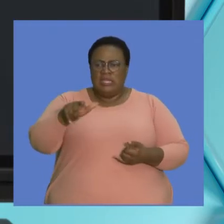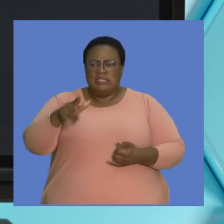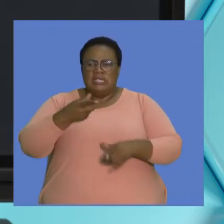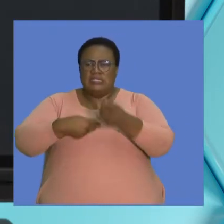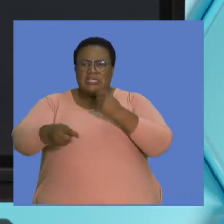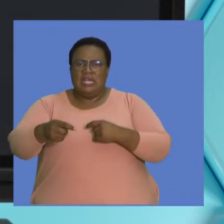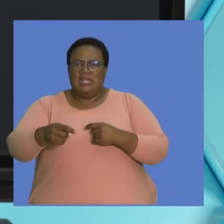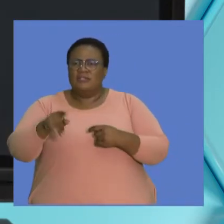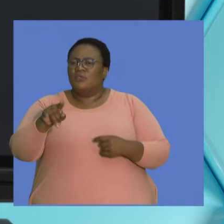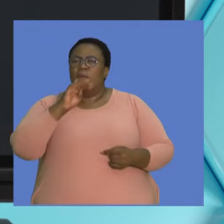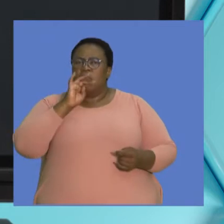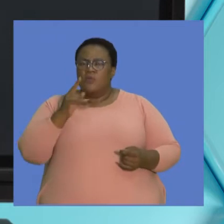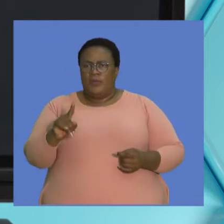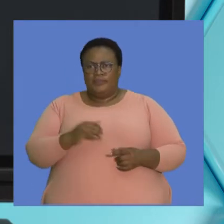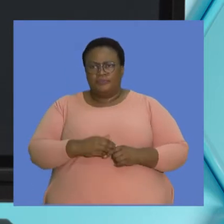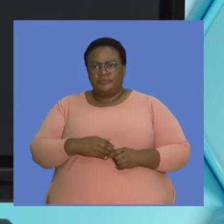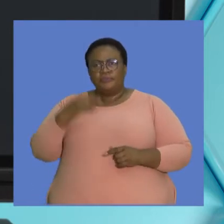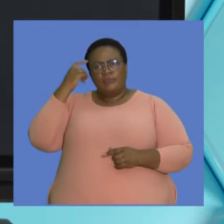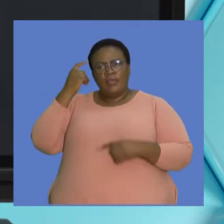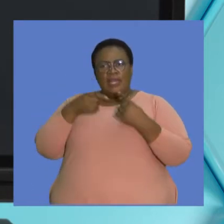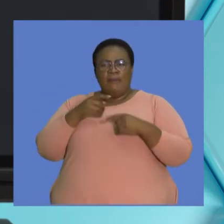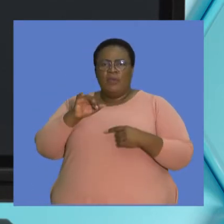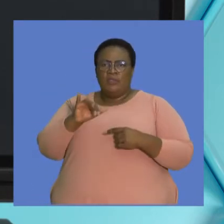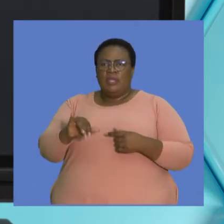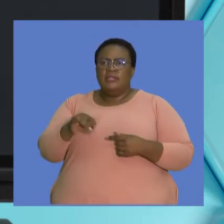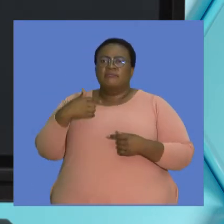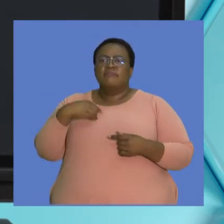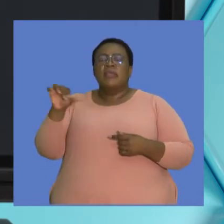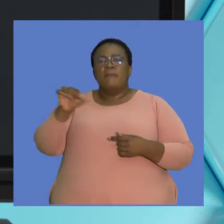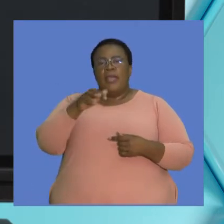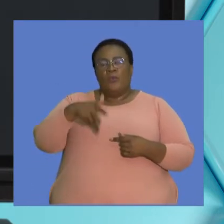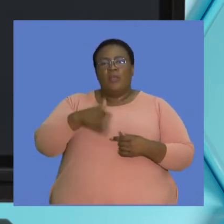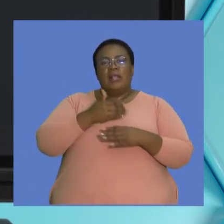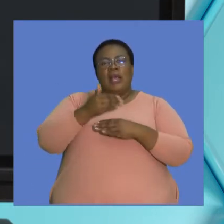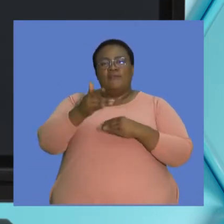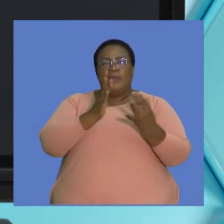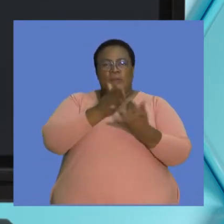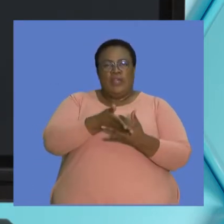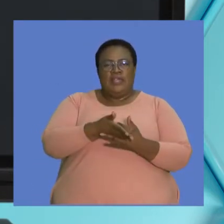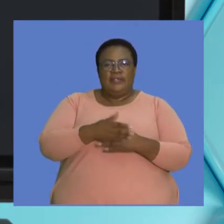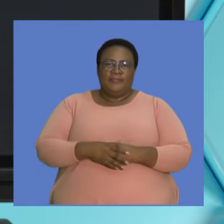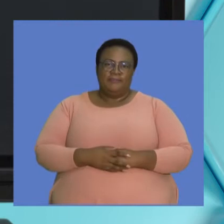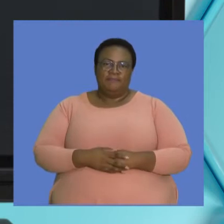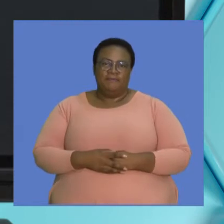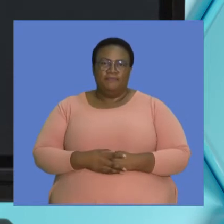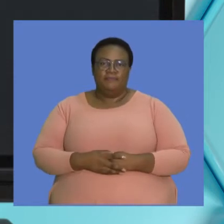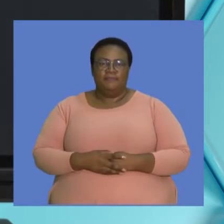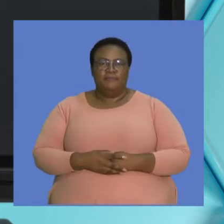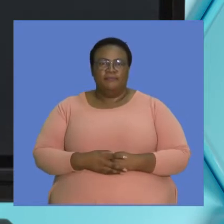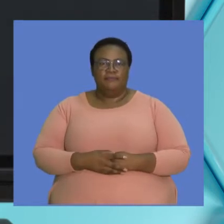the new one. What exactly does that mean? So think about that, and I'll be back with some more after the quick ad break.